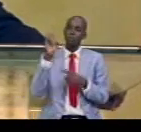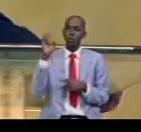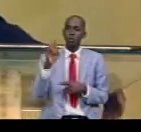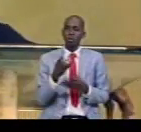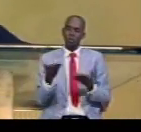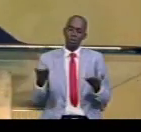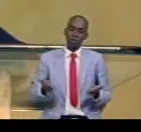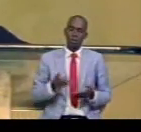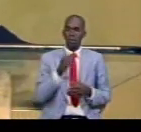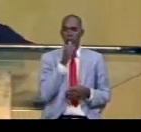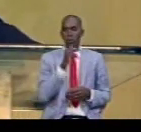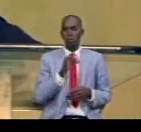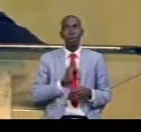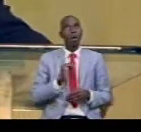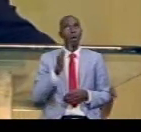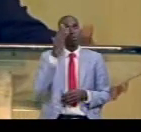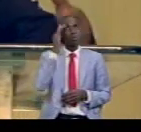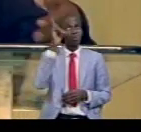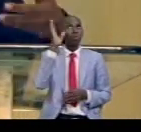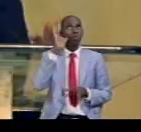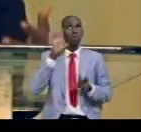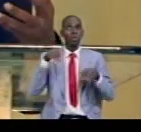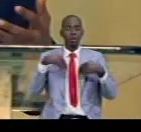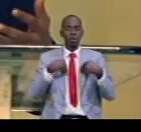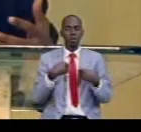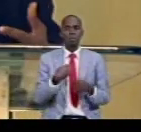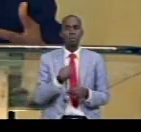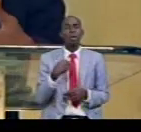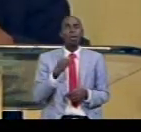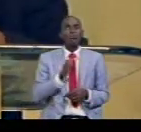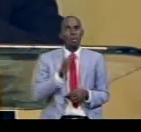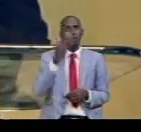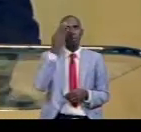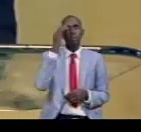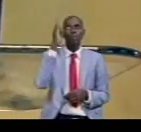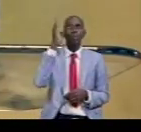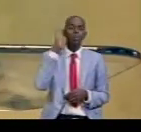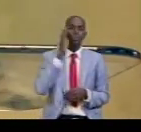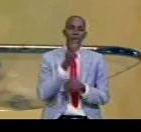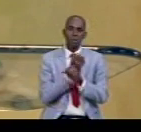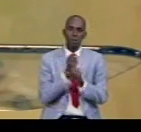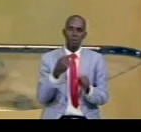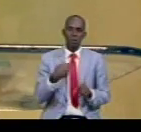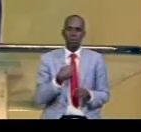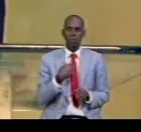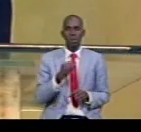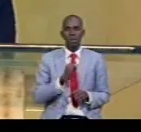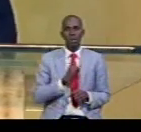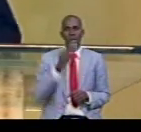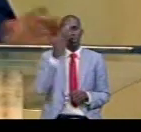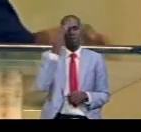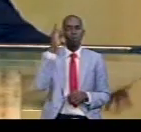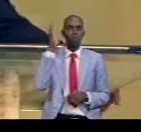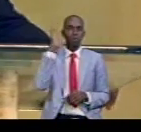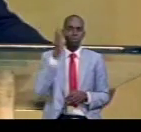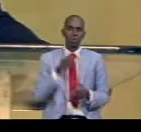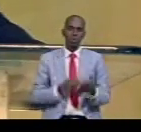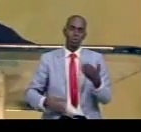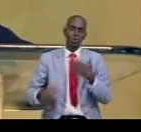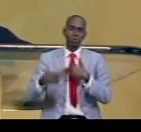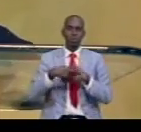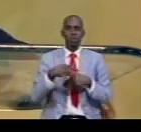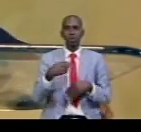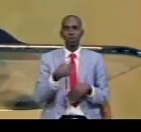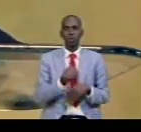you. I know you will receive me. I know you will save me. I know you will restore me from my backsliding. Brothers